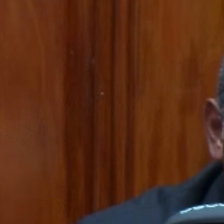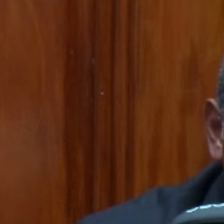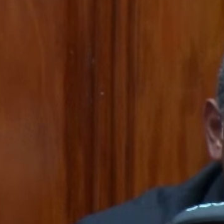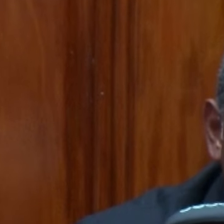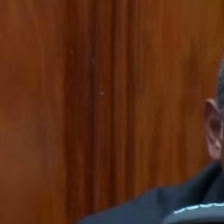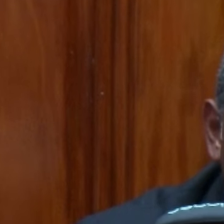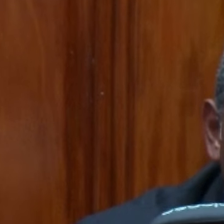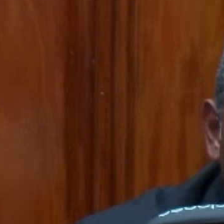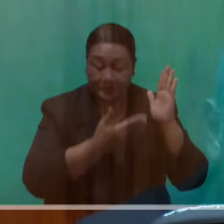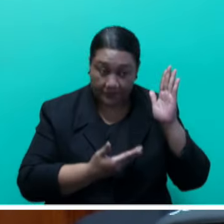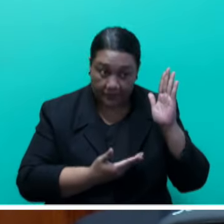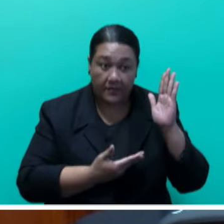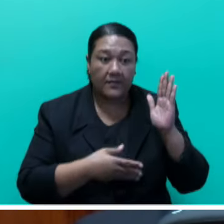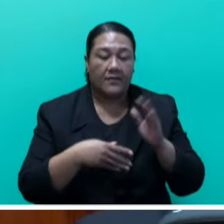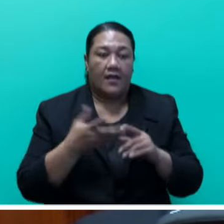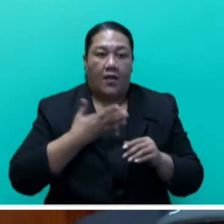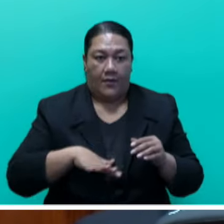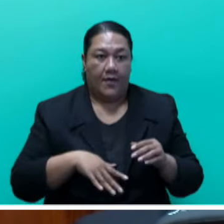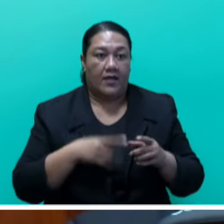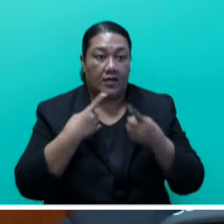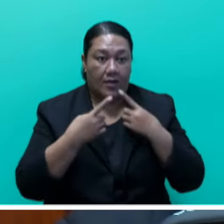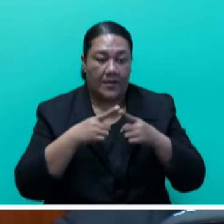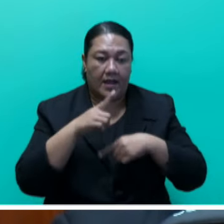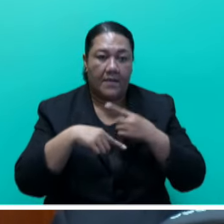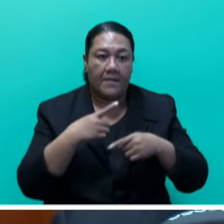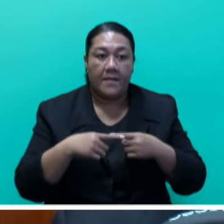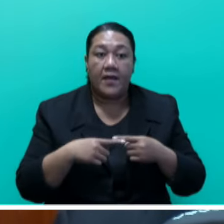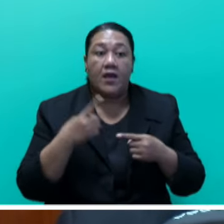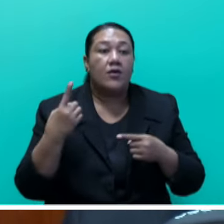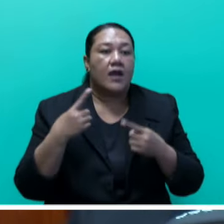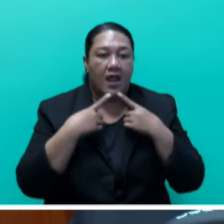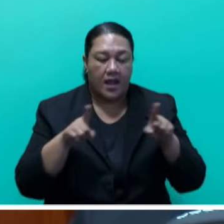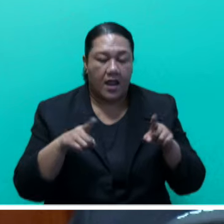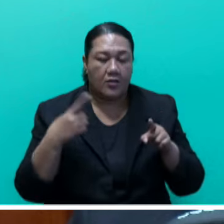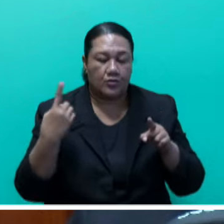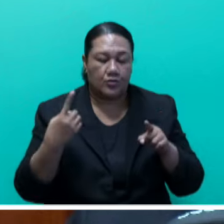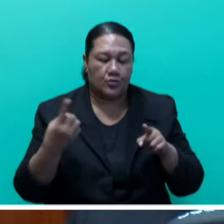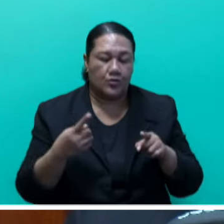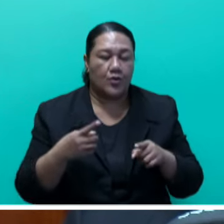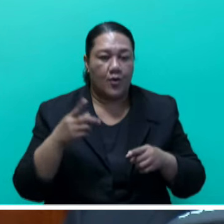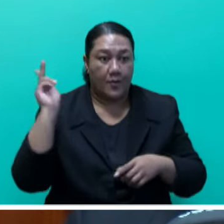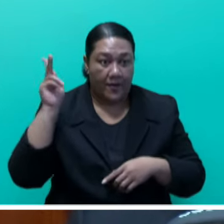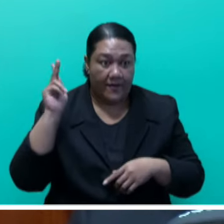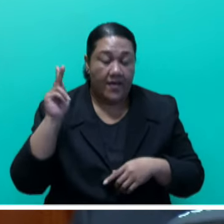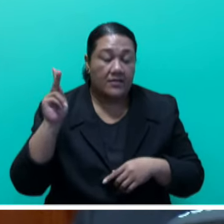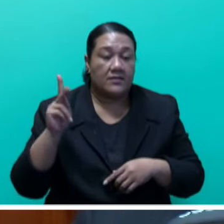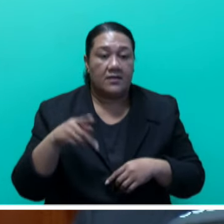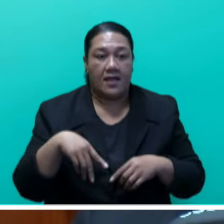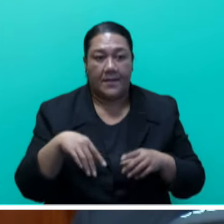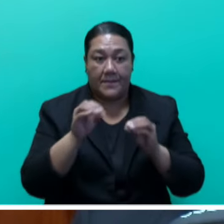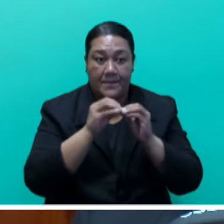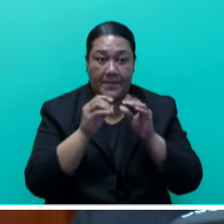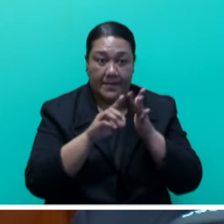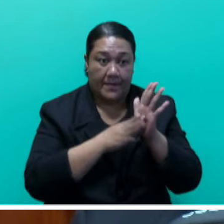as announced by the Deputy Prime Minister and Minister for Finance, Honourable Professor Biman Prasad, on the 28th of June in this